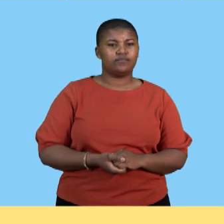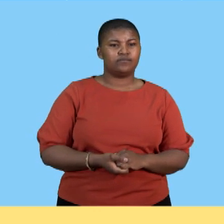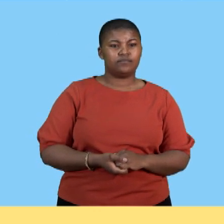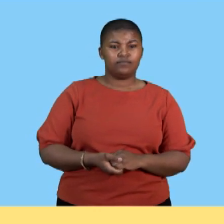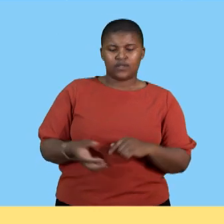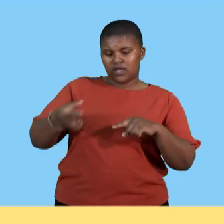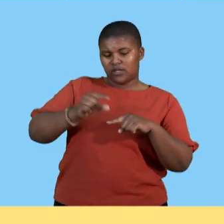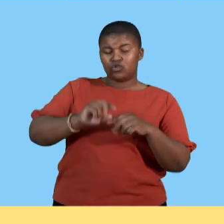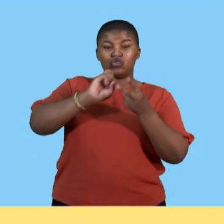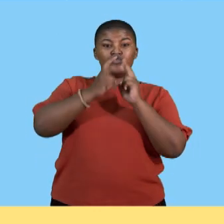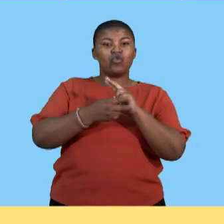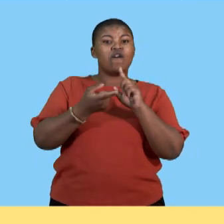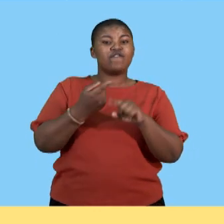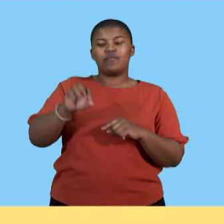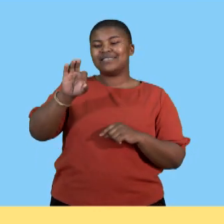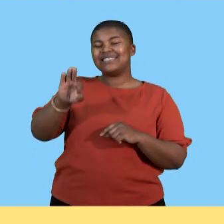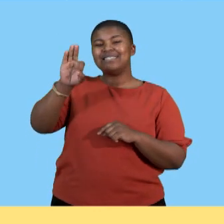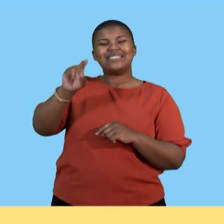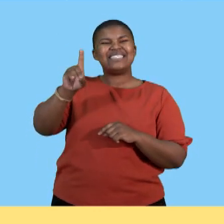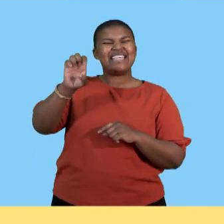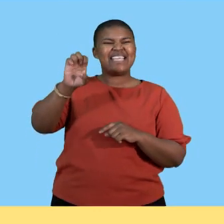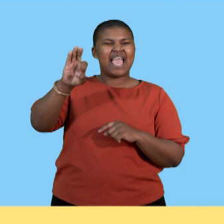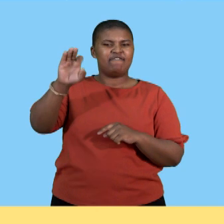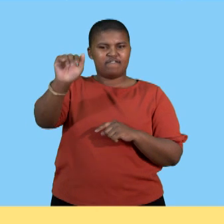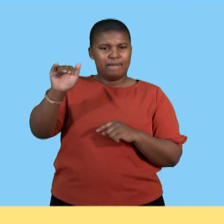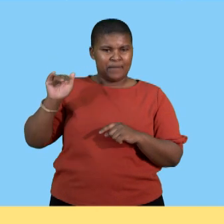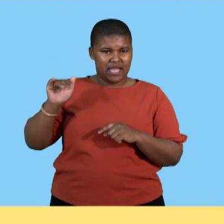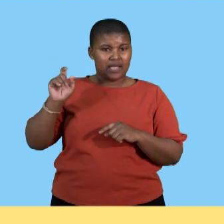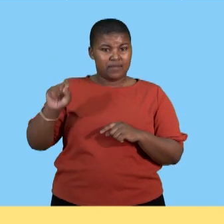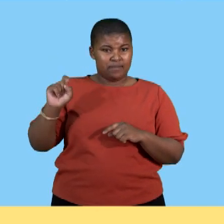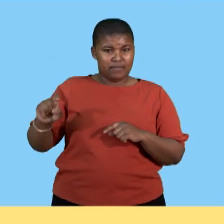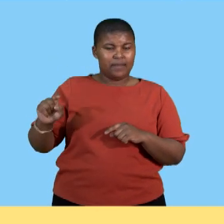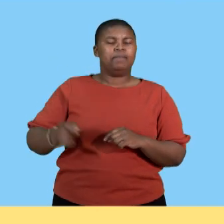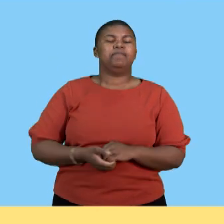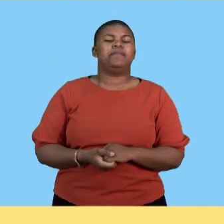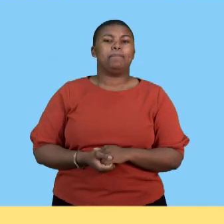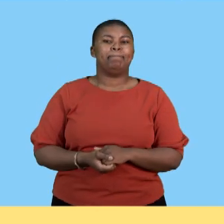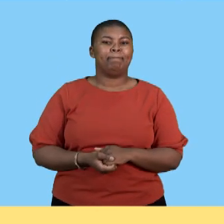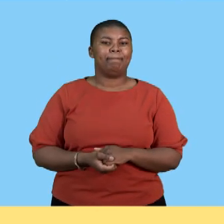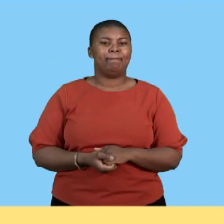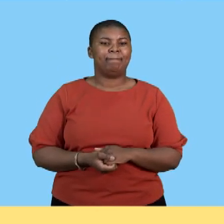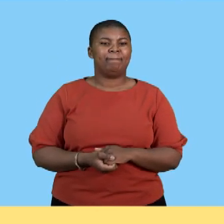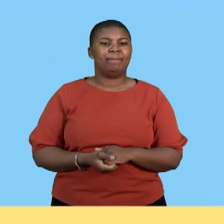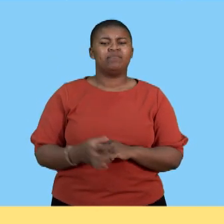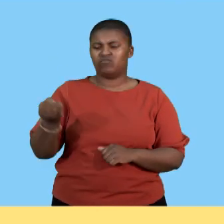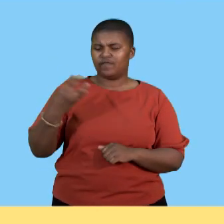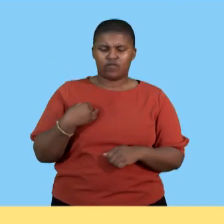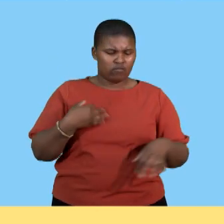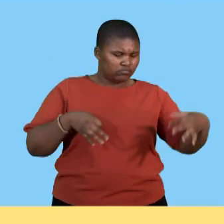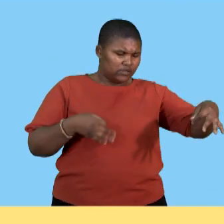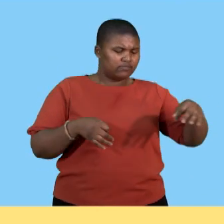interest on the loan from DEF Bank, and then we are given the